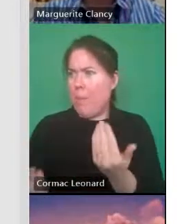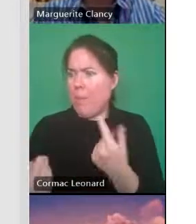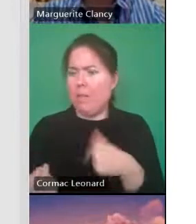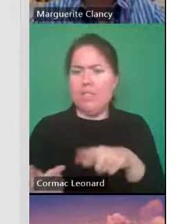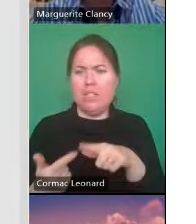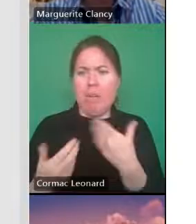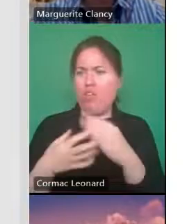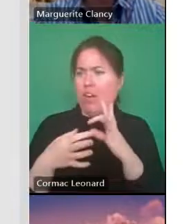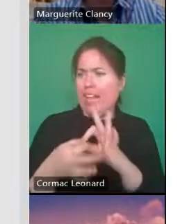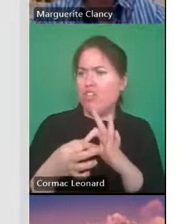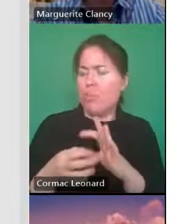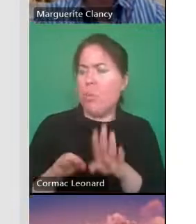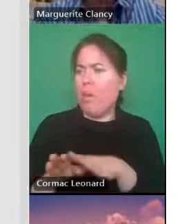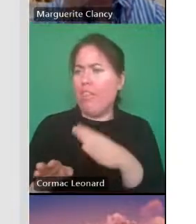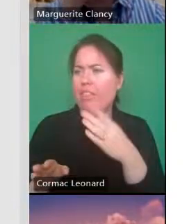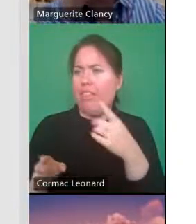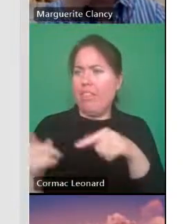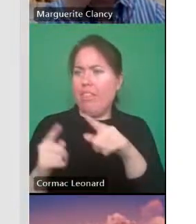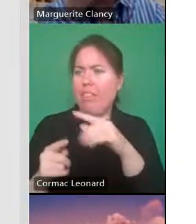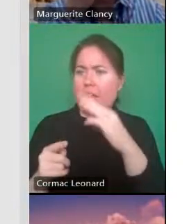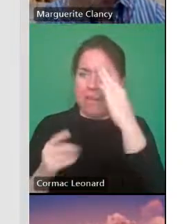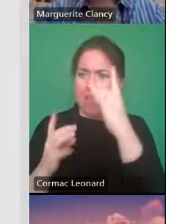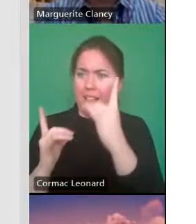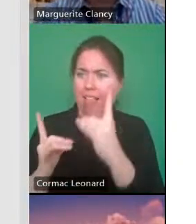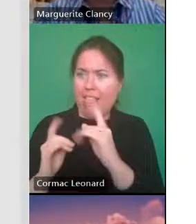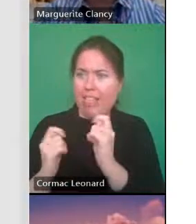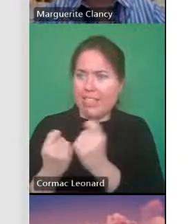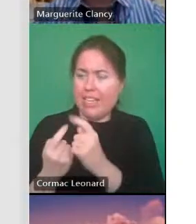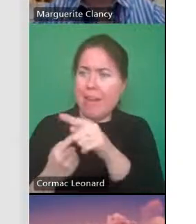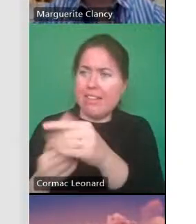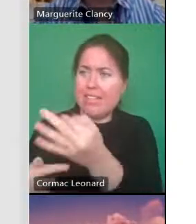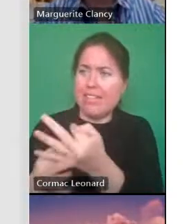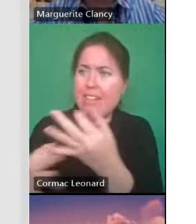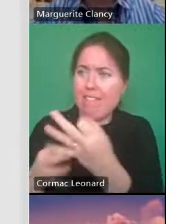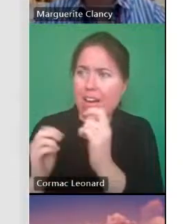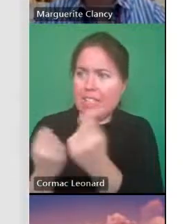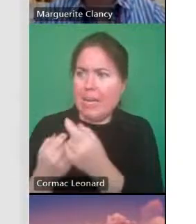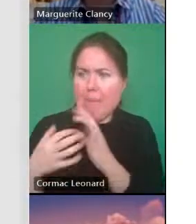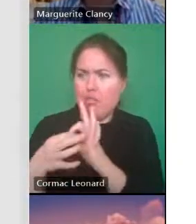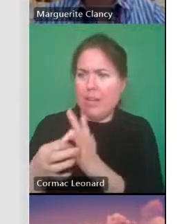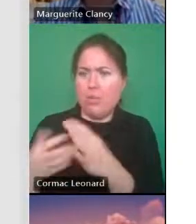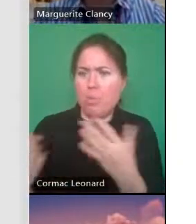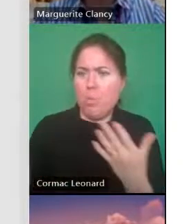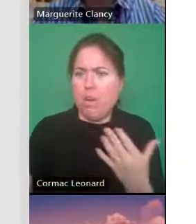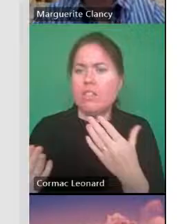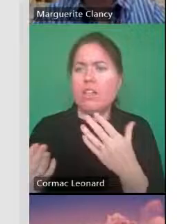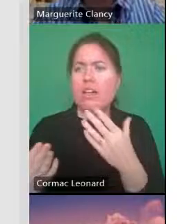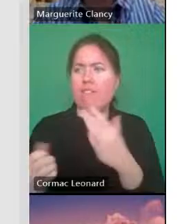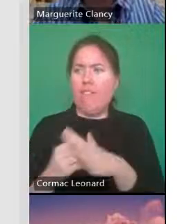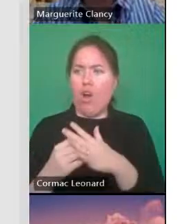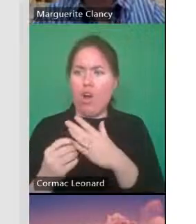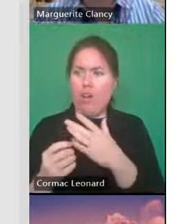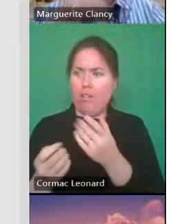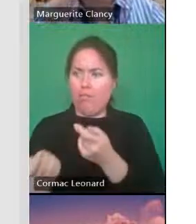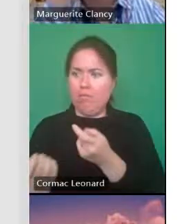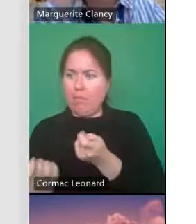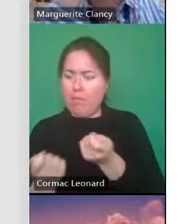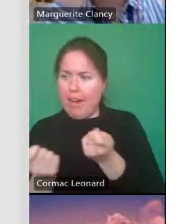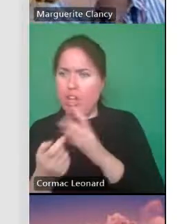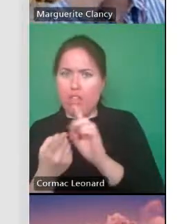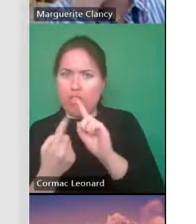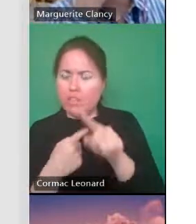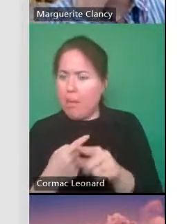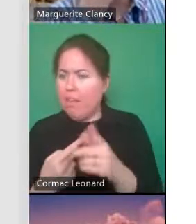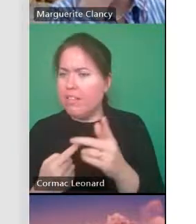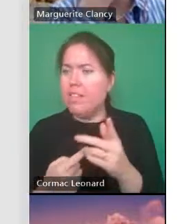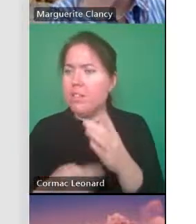with between your mental health team and your safeguarding team in terms of the coordinating the response? And continue to